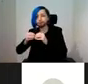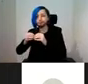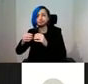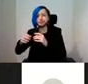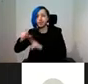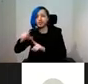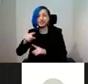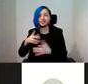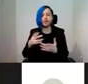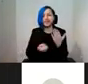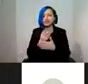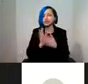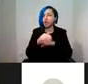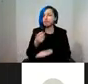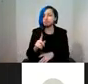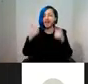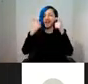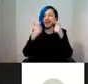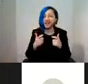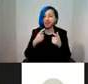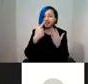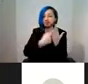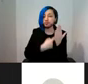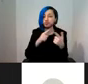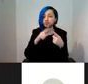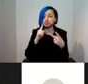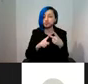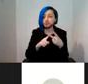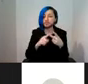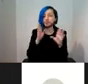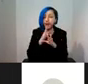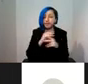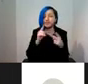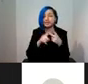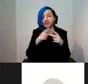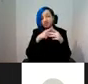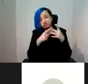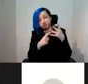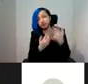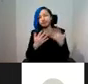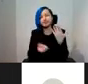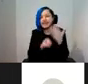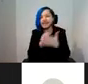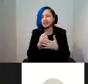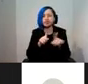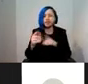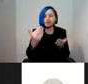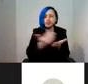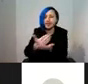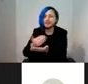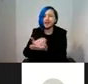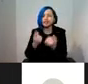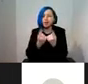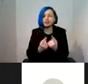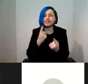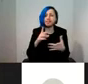privacy and all these issues that come and bump up against when you're trying to collect these objects with institutions and issues